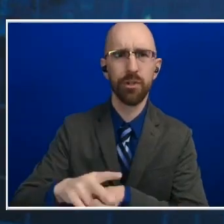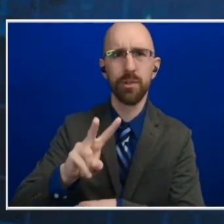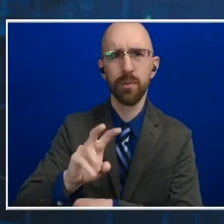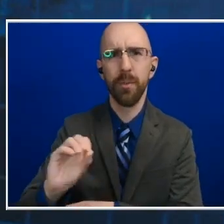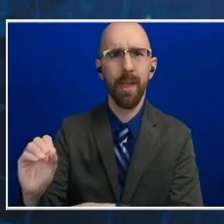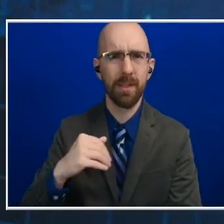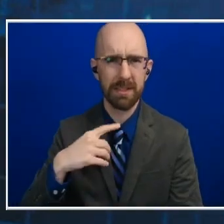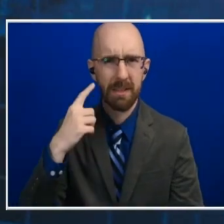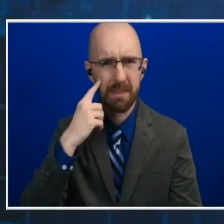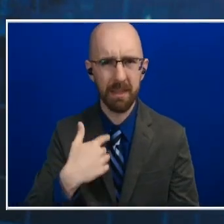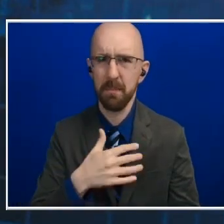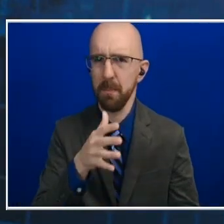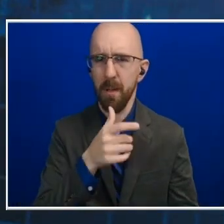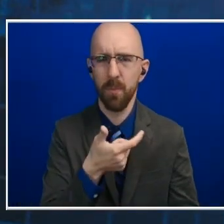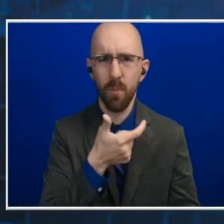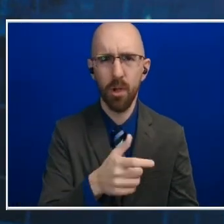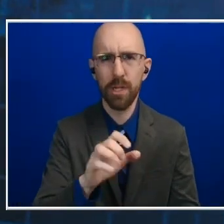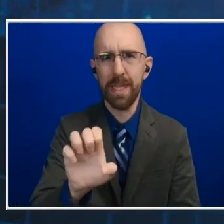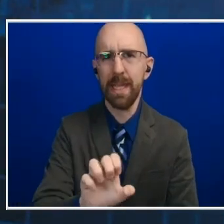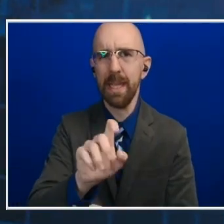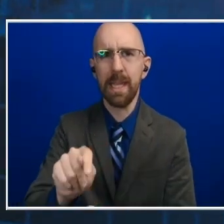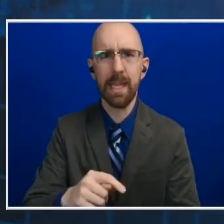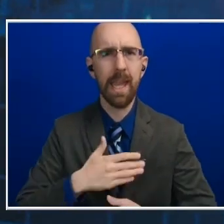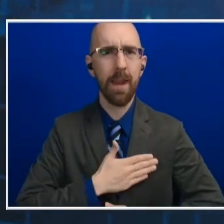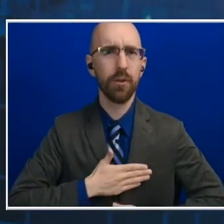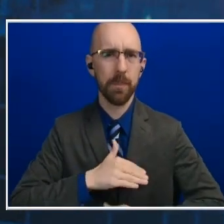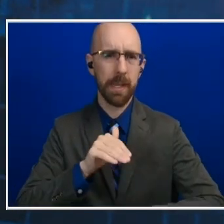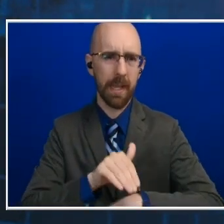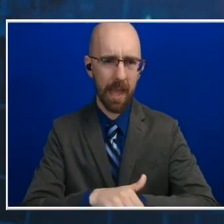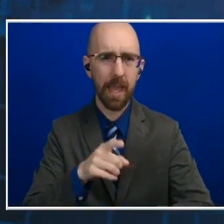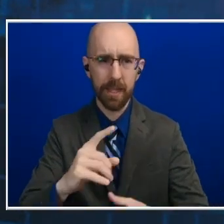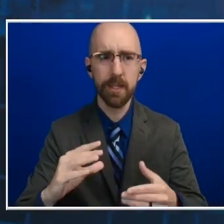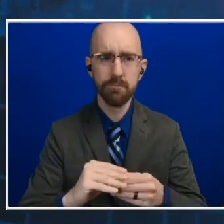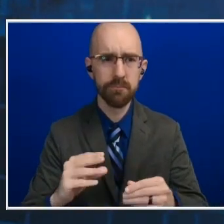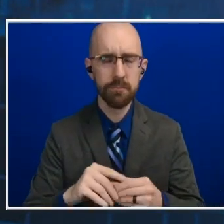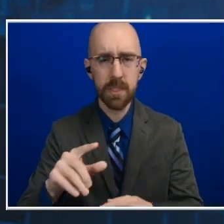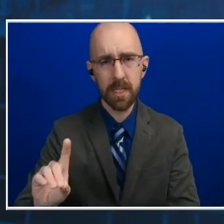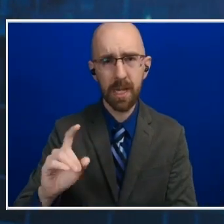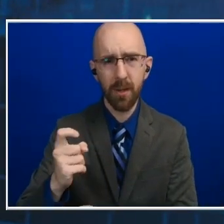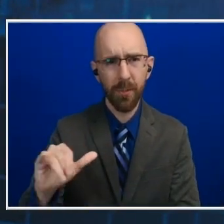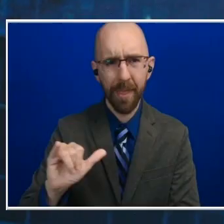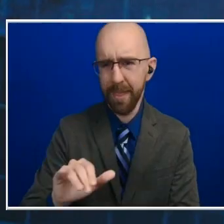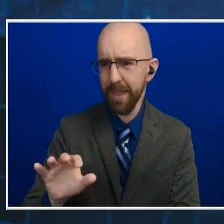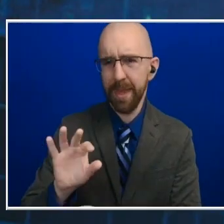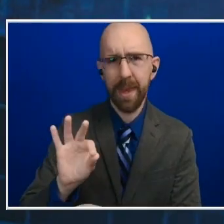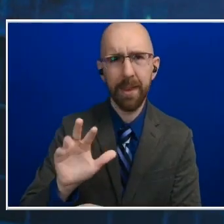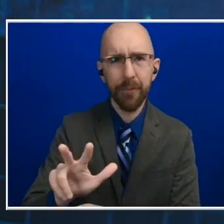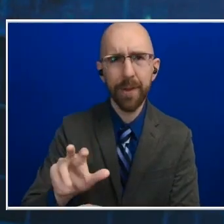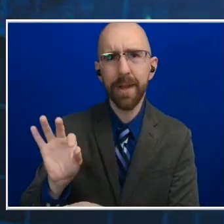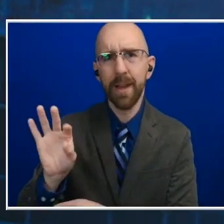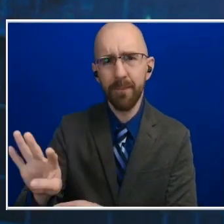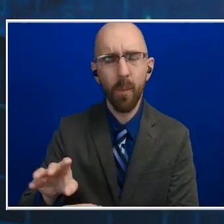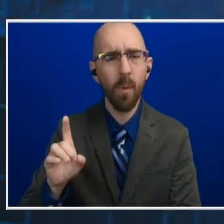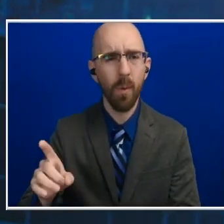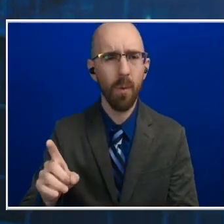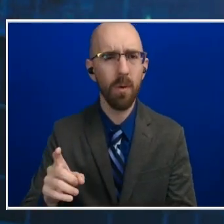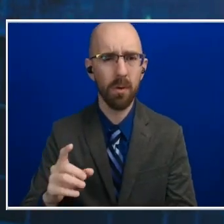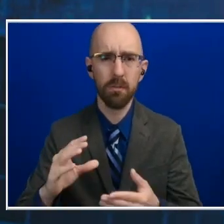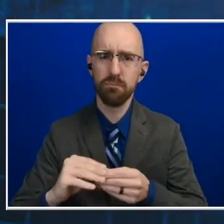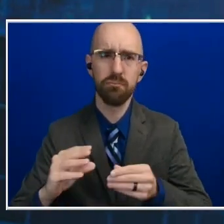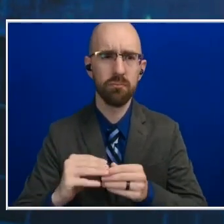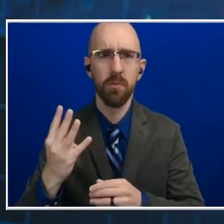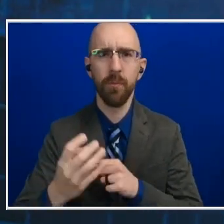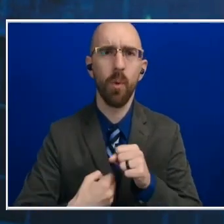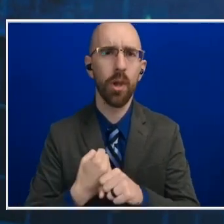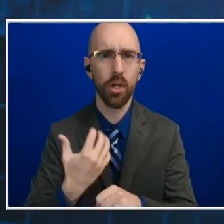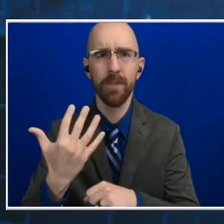was watching Entertainment Tonight, and it was on there, and he was speaking about it. He was diagnosed in like 93, 94, but didn't talk about it for about 4 or 5 years because he was